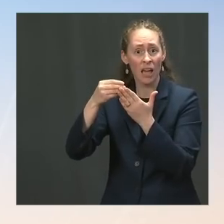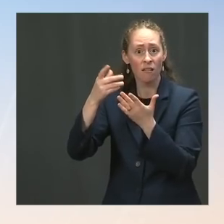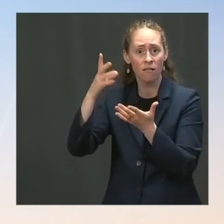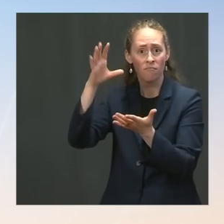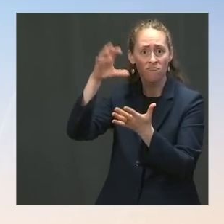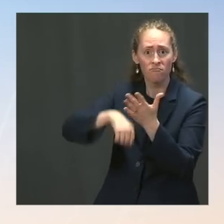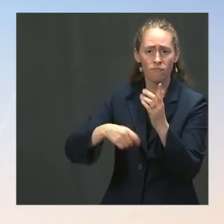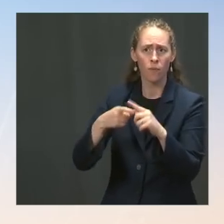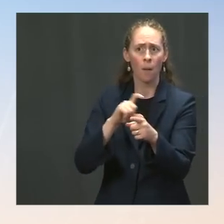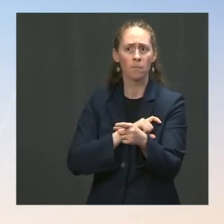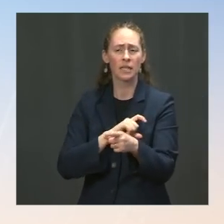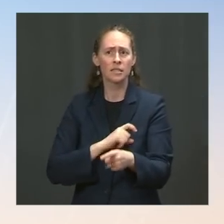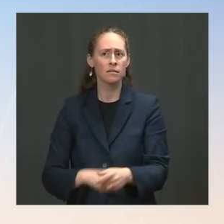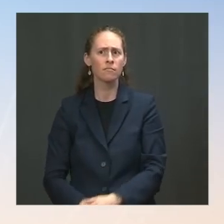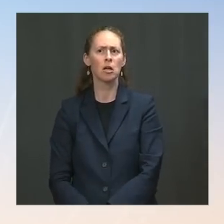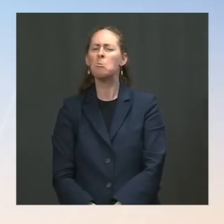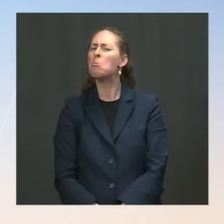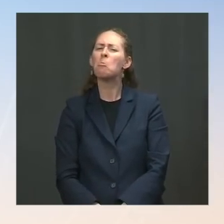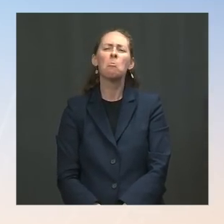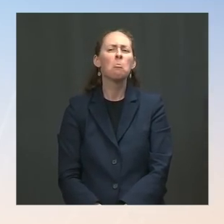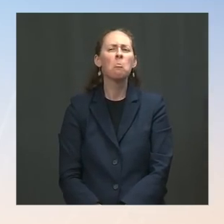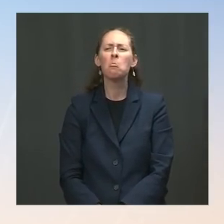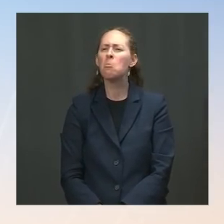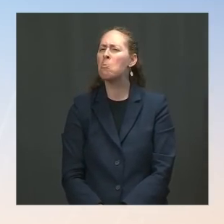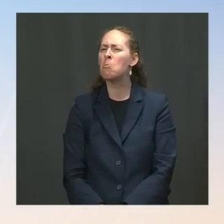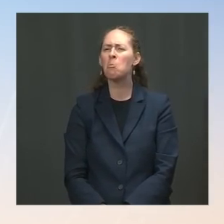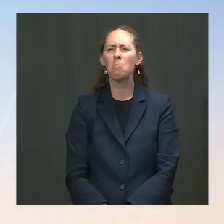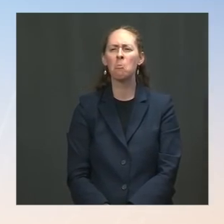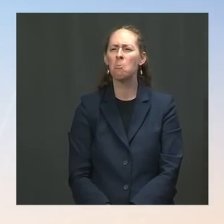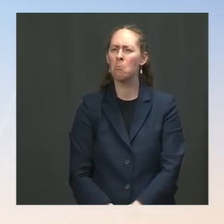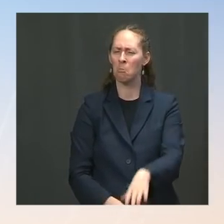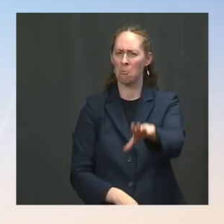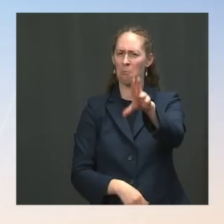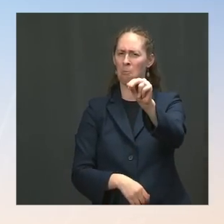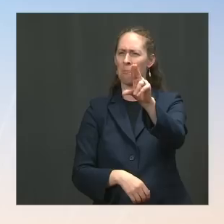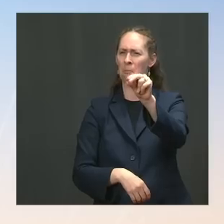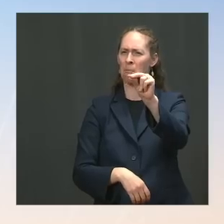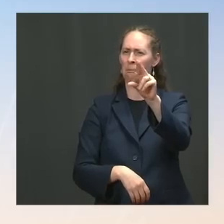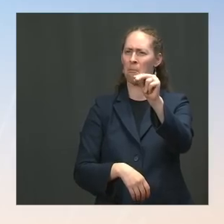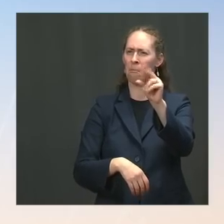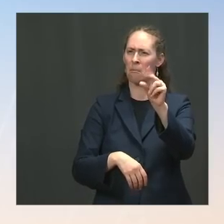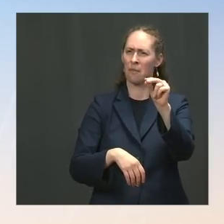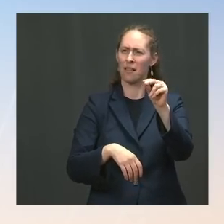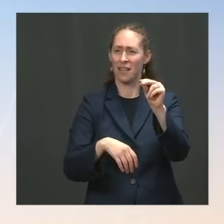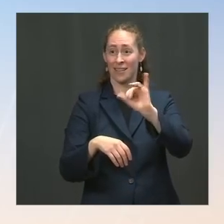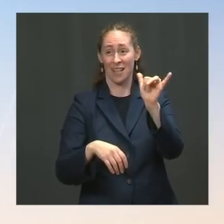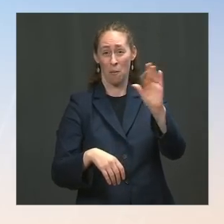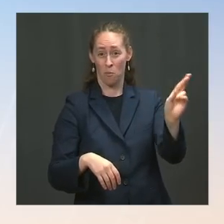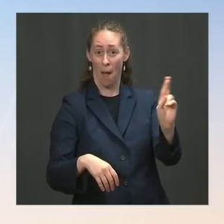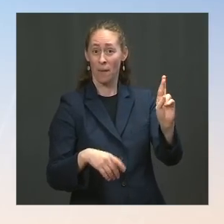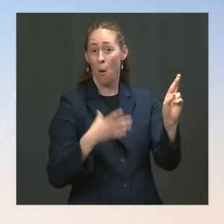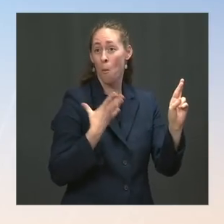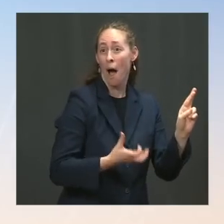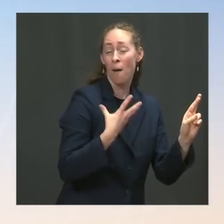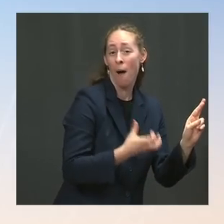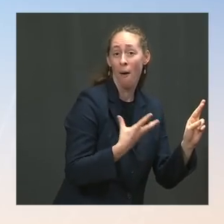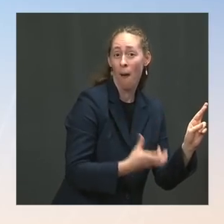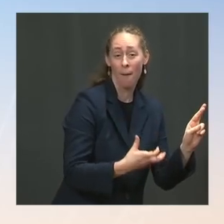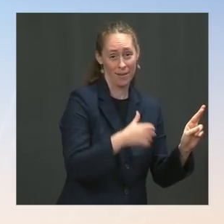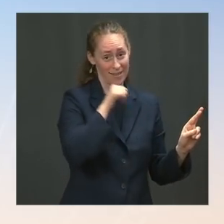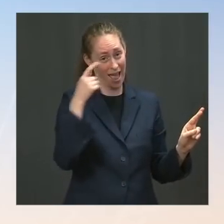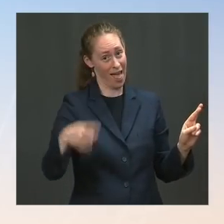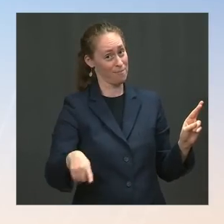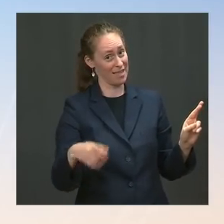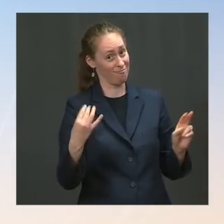becoming a Democratic message, even though there might be a desire for that on the other side of the aisle. Okay, and then there are reports the administration wants to require all